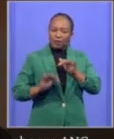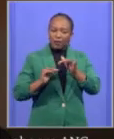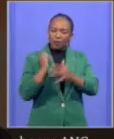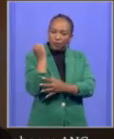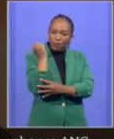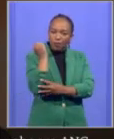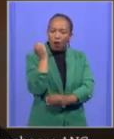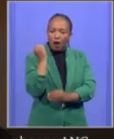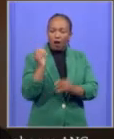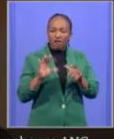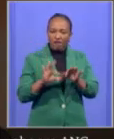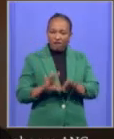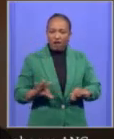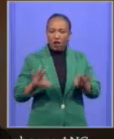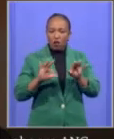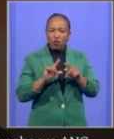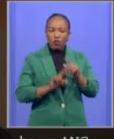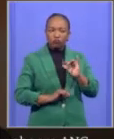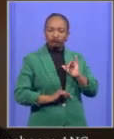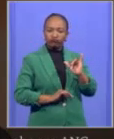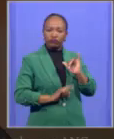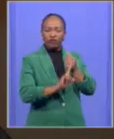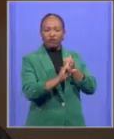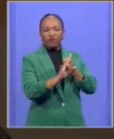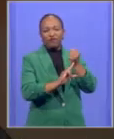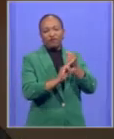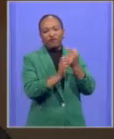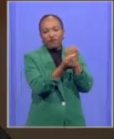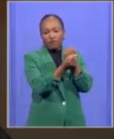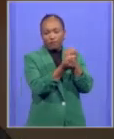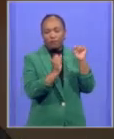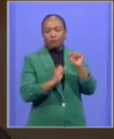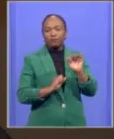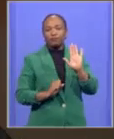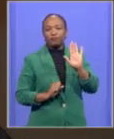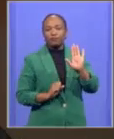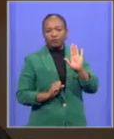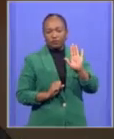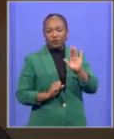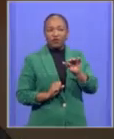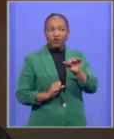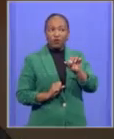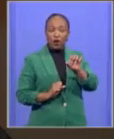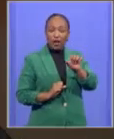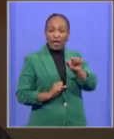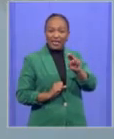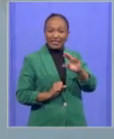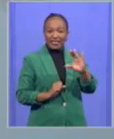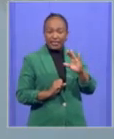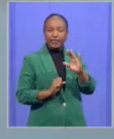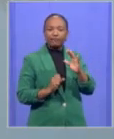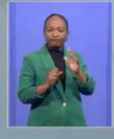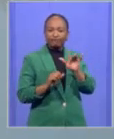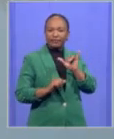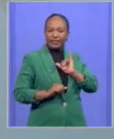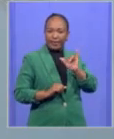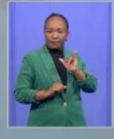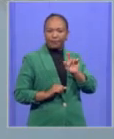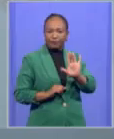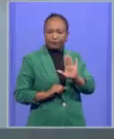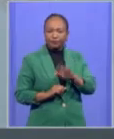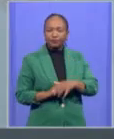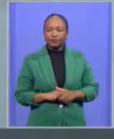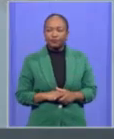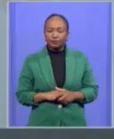that resonate deeply with our own liberation tradition and the founding ethos of the African National Congress. Pope Francis was one of those